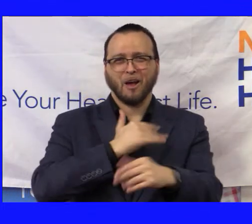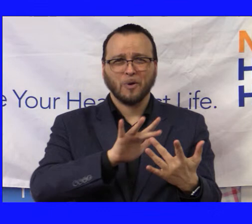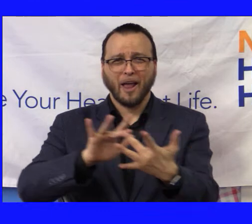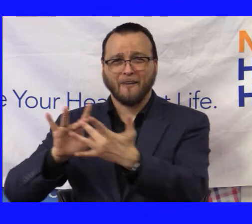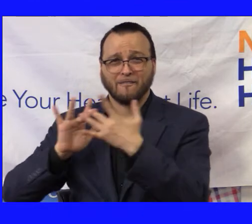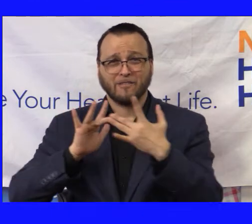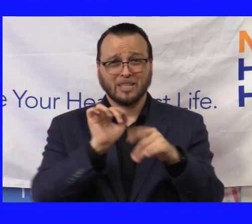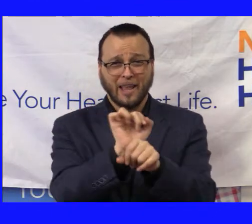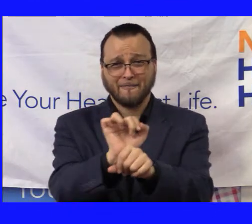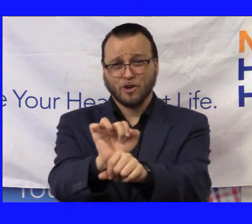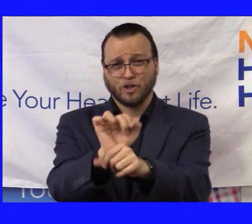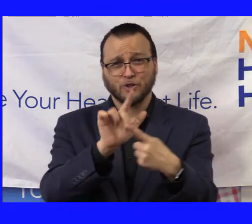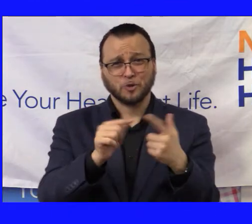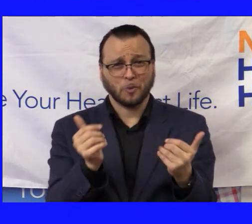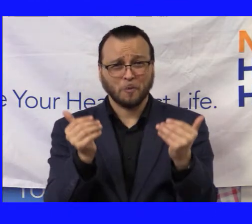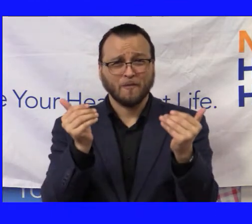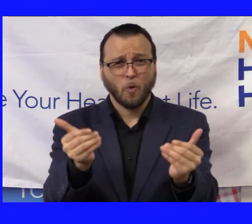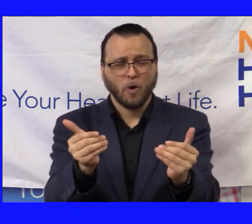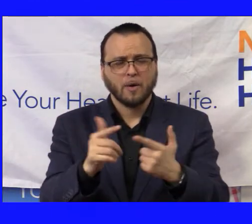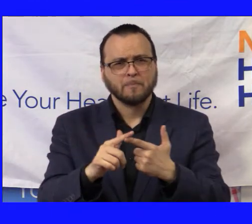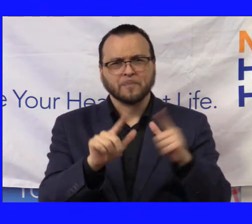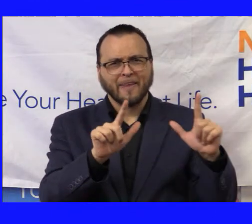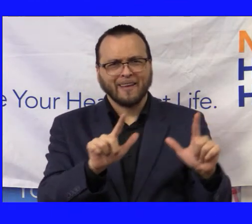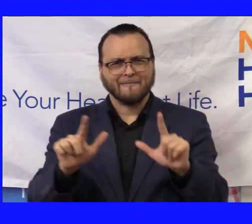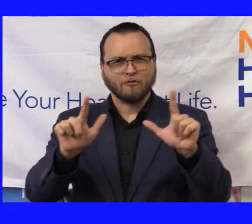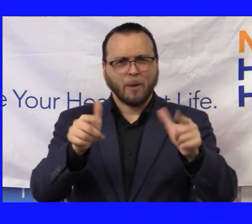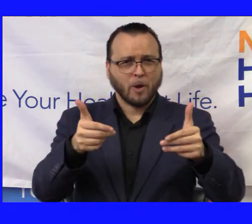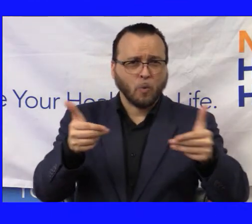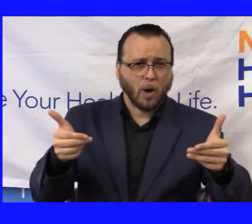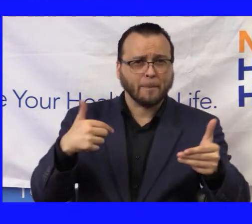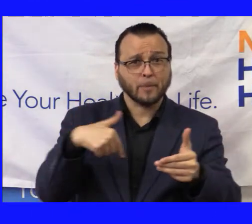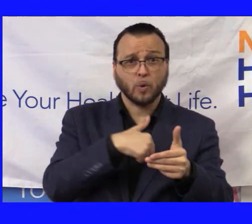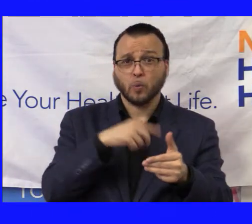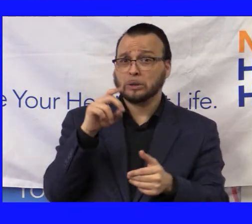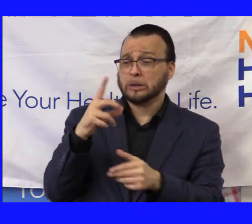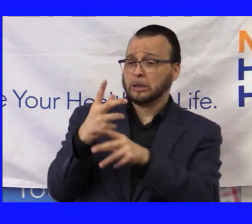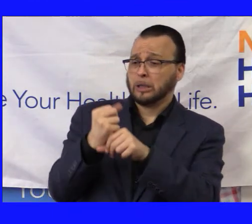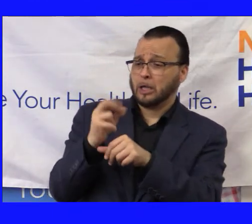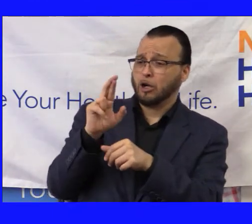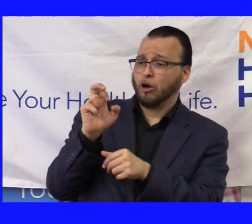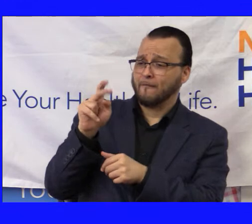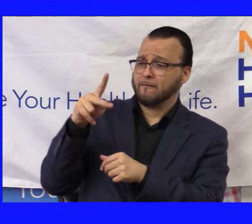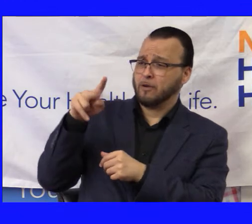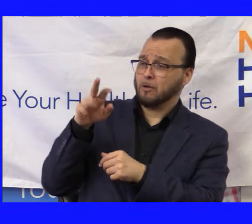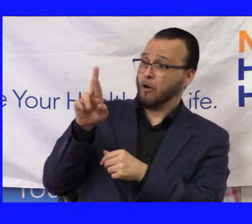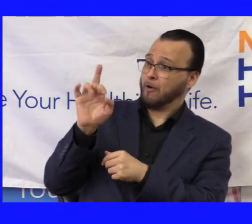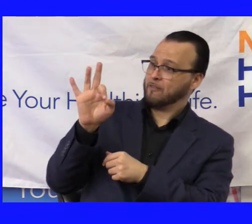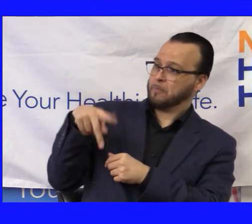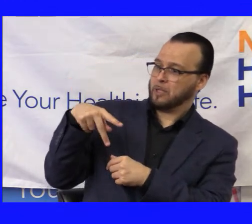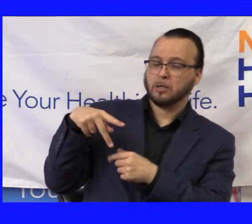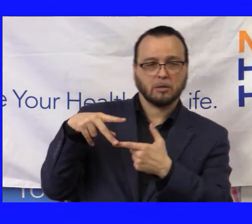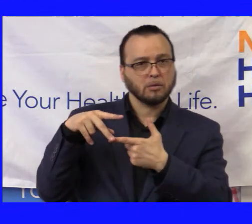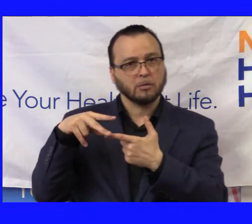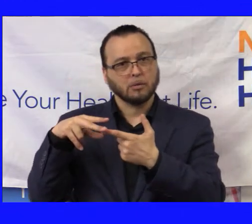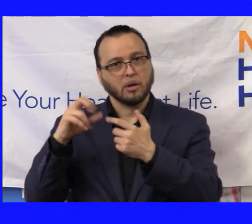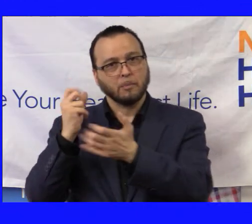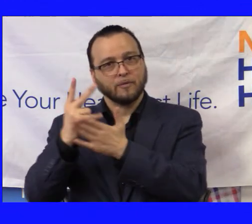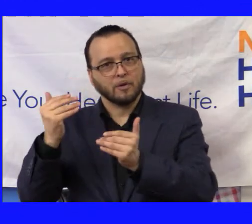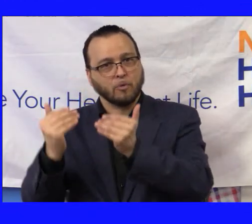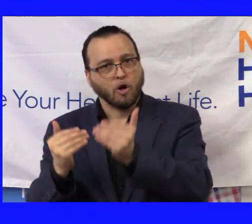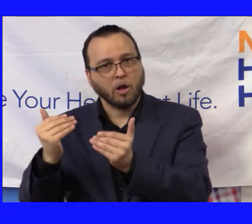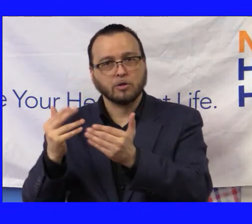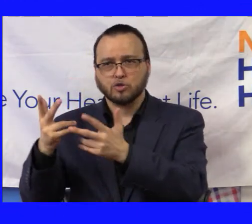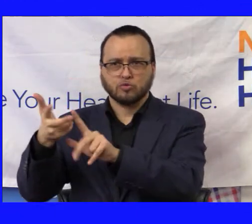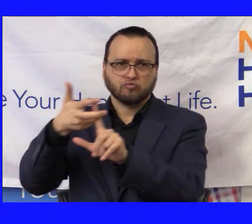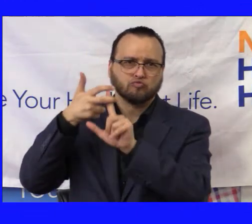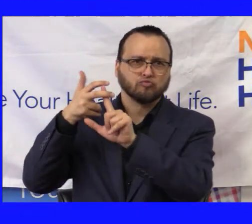continue it moving forward. The backdrop is we did have an RFP and CRC approval process that was conducted to solicit vendors, and I'll